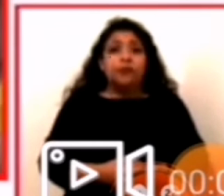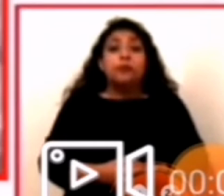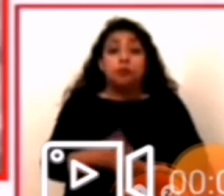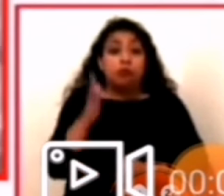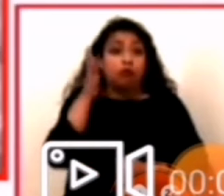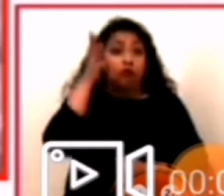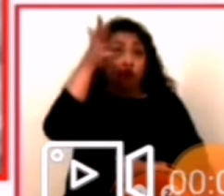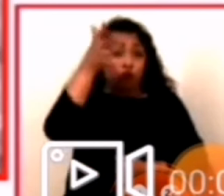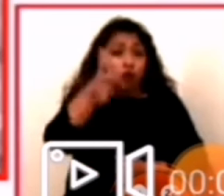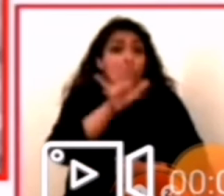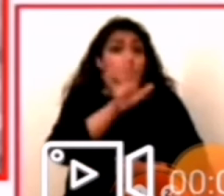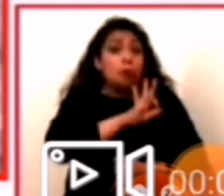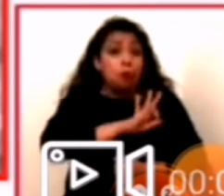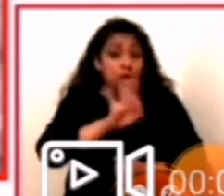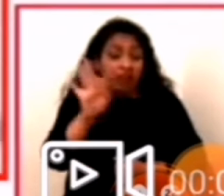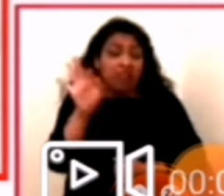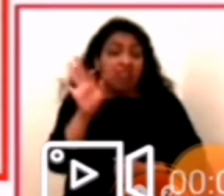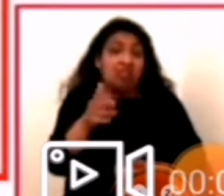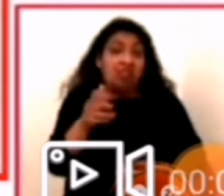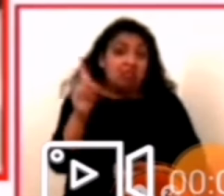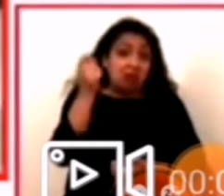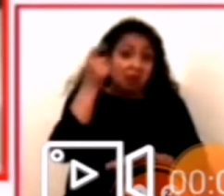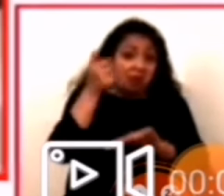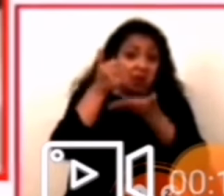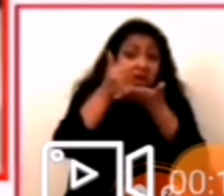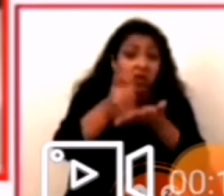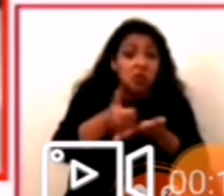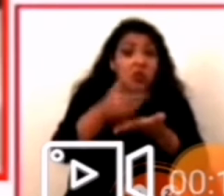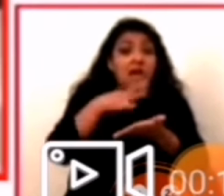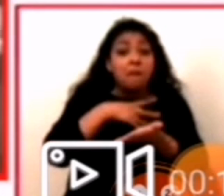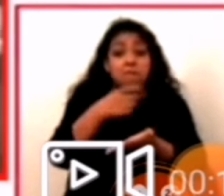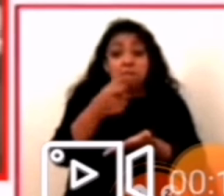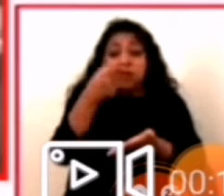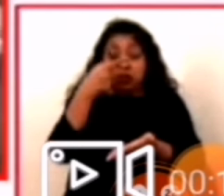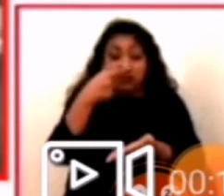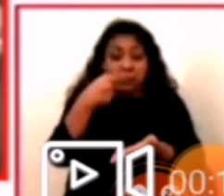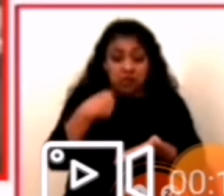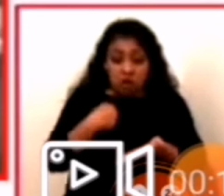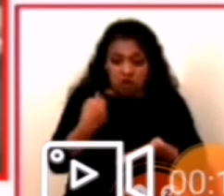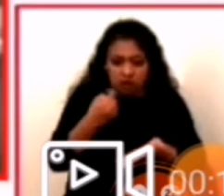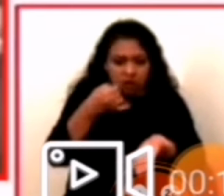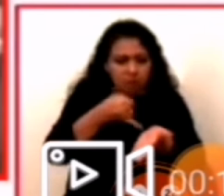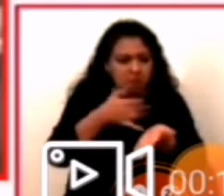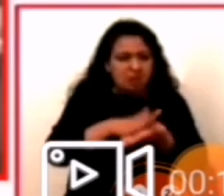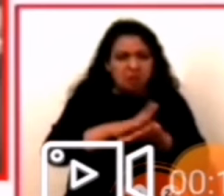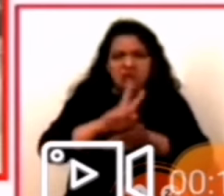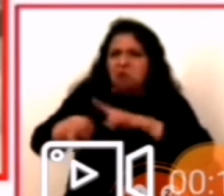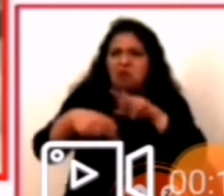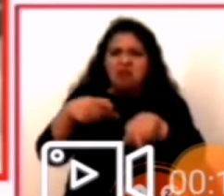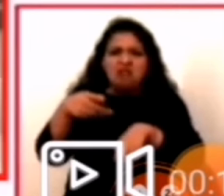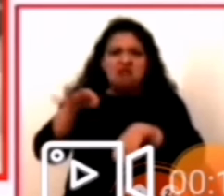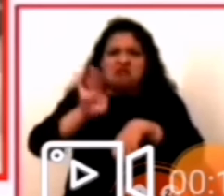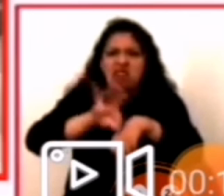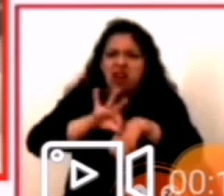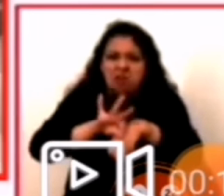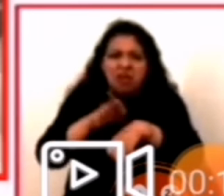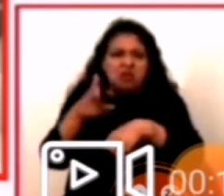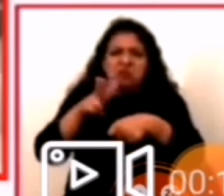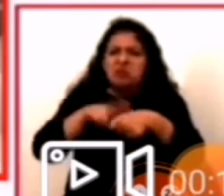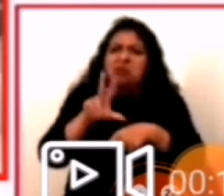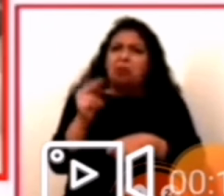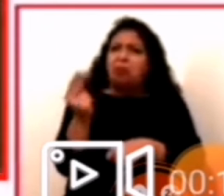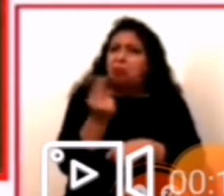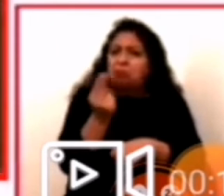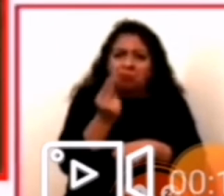En un futuro será posible, con la ayuda de la tecnología, imprimir la medicina que necesitemos sin tener que ir a una farmacia o clínica. Además,